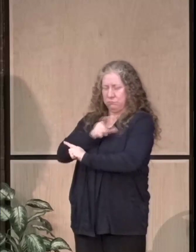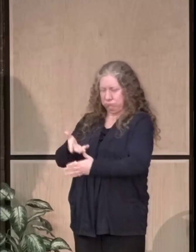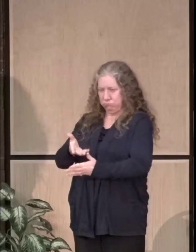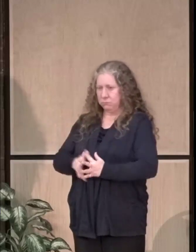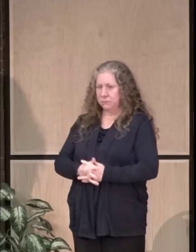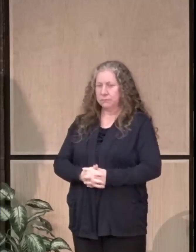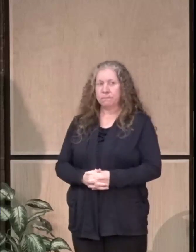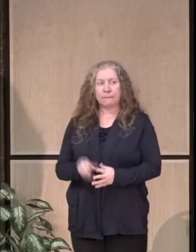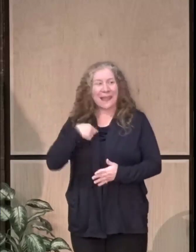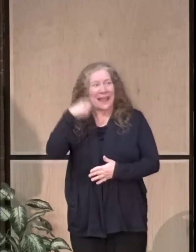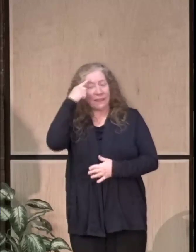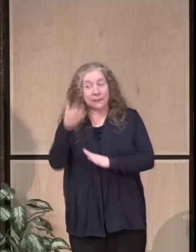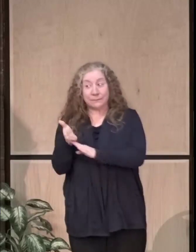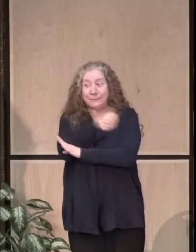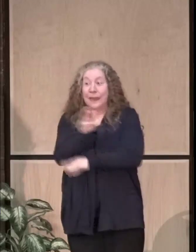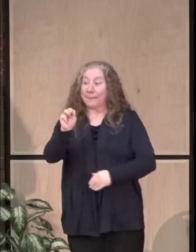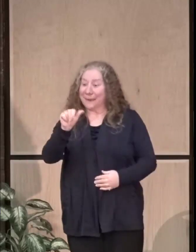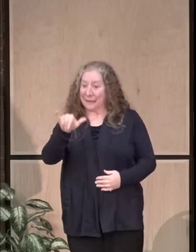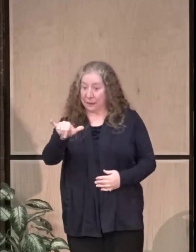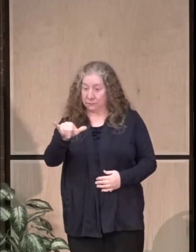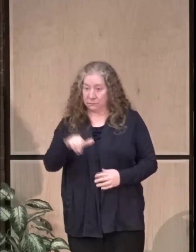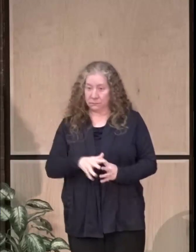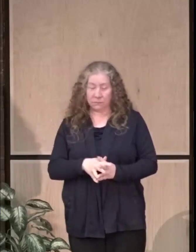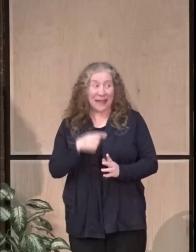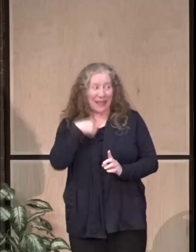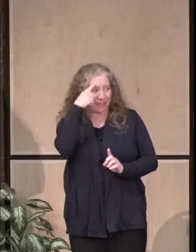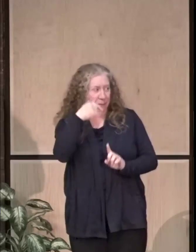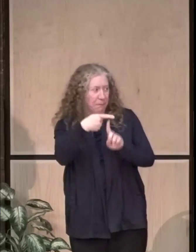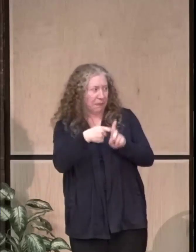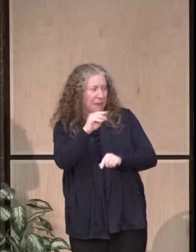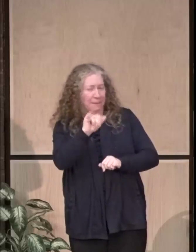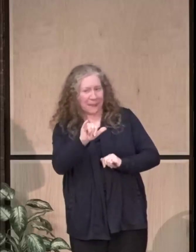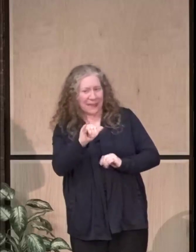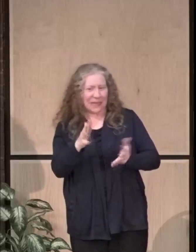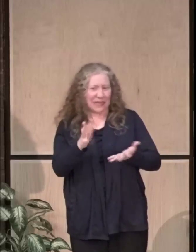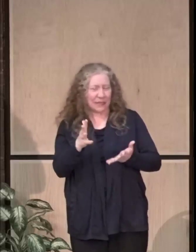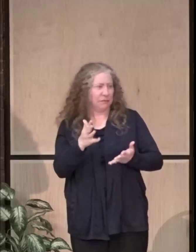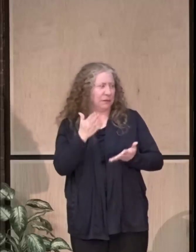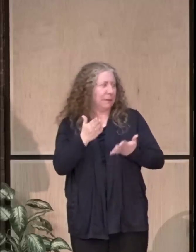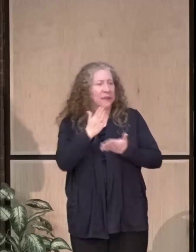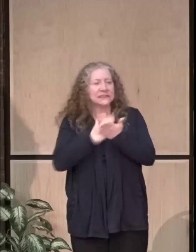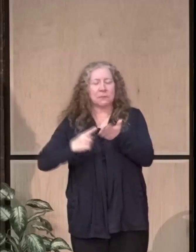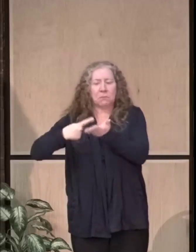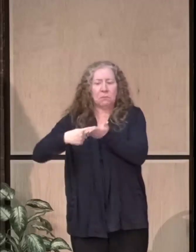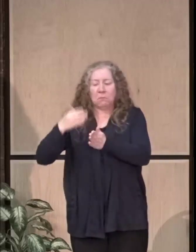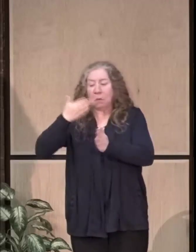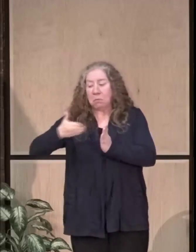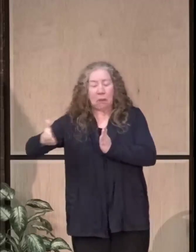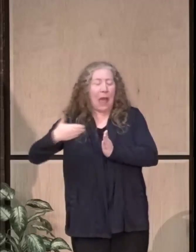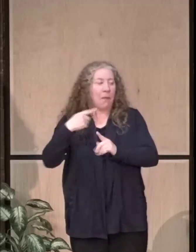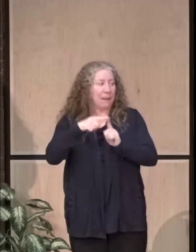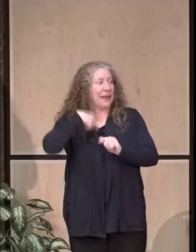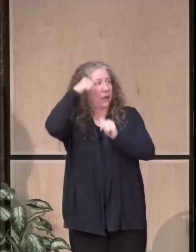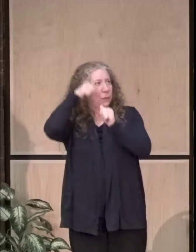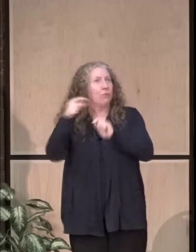leave back in May. In May? I believe, yeah. Have had a further conversation since then, but back in